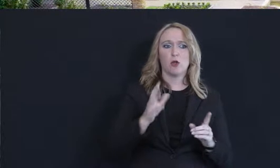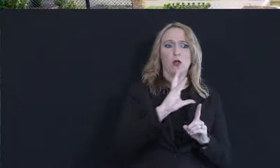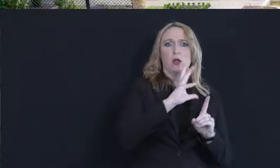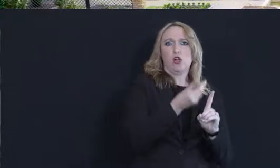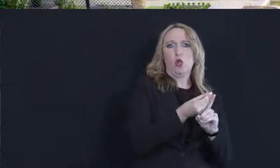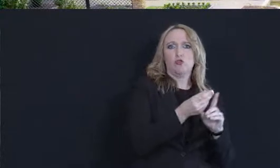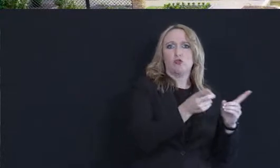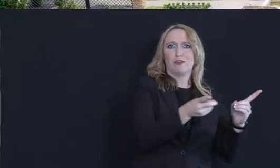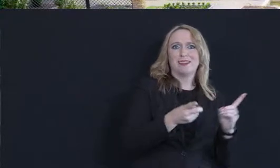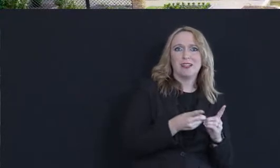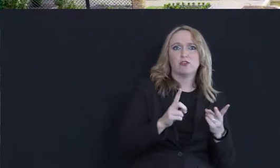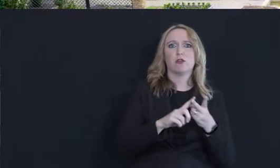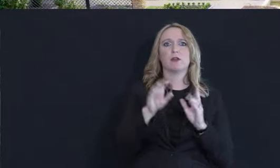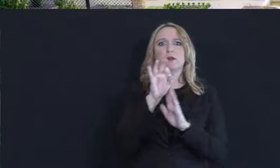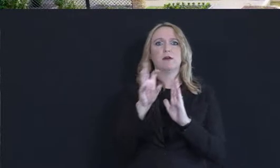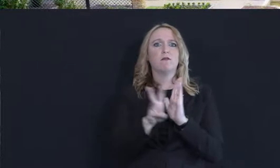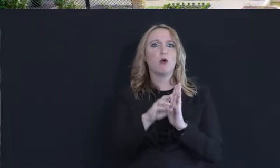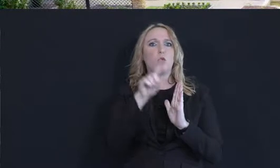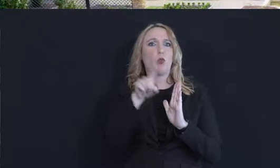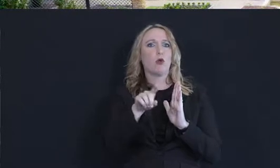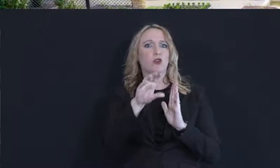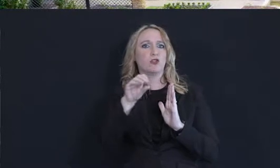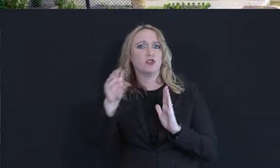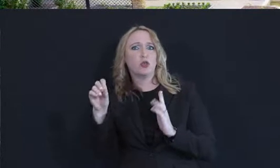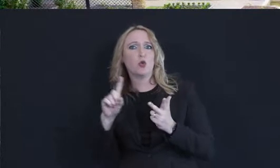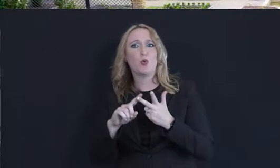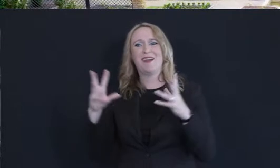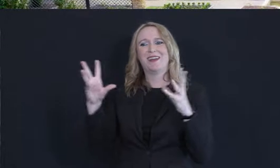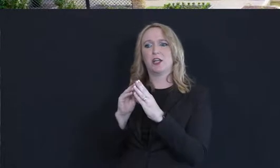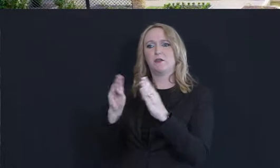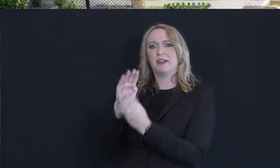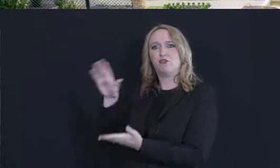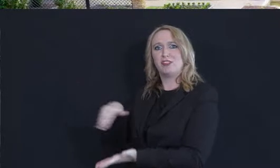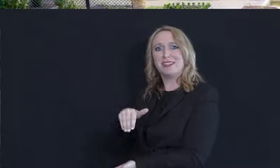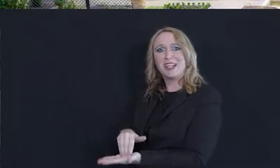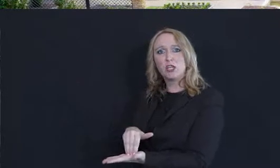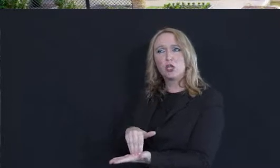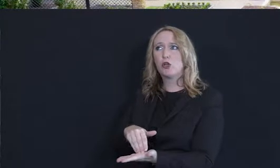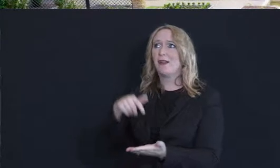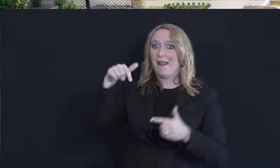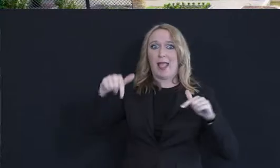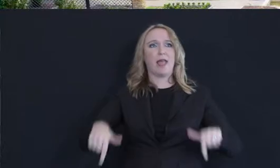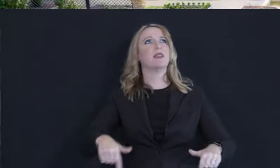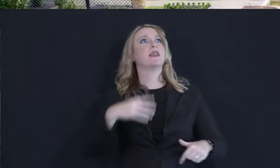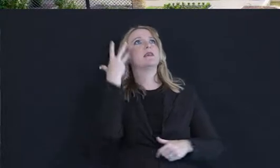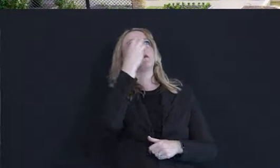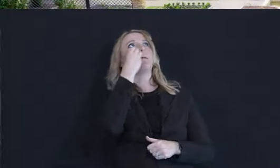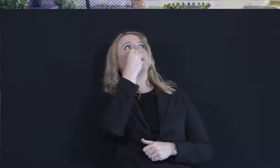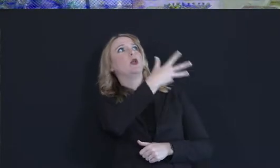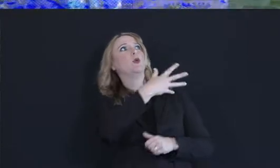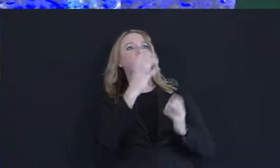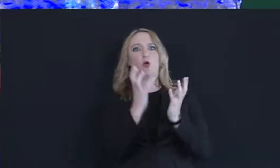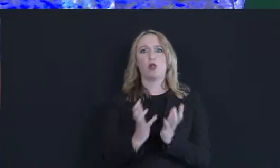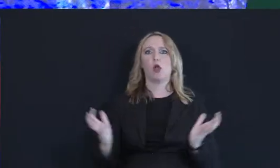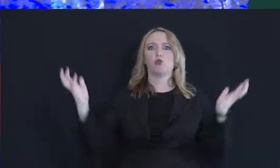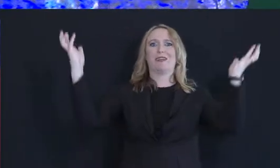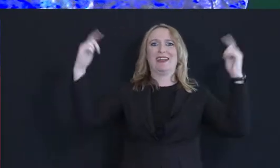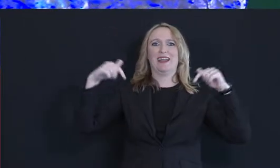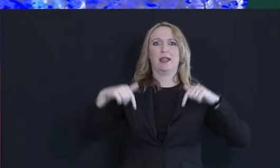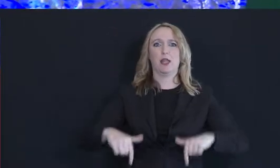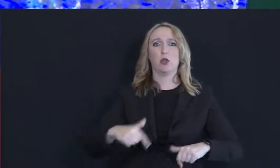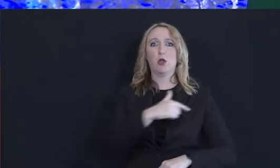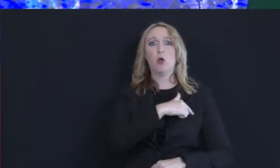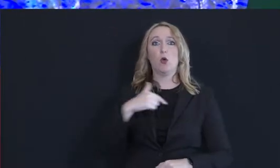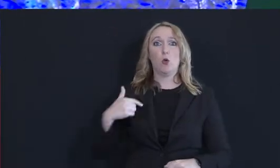the Fort Worth Zoo the soon to be renovated convention center and of course this beautiful Dickies Arena are welcoming more than